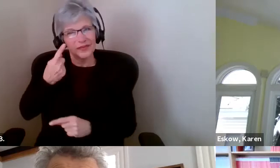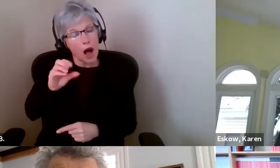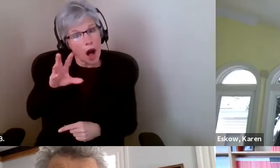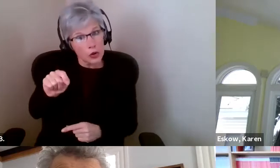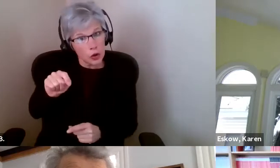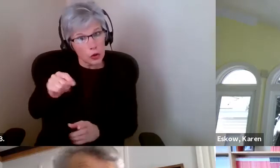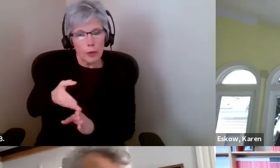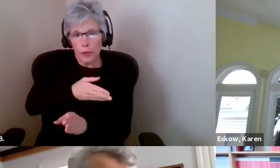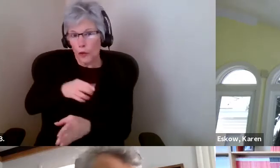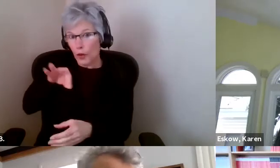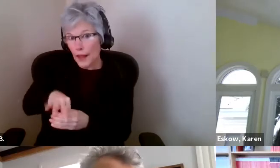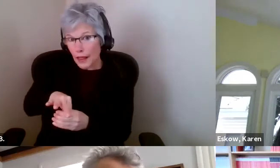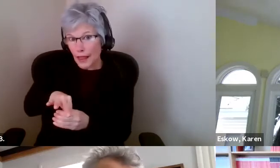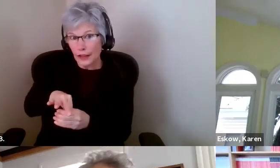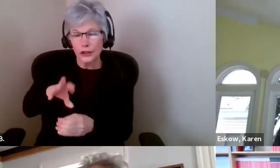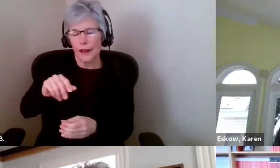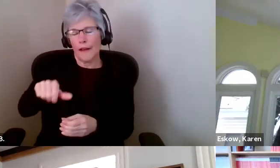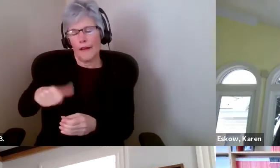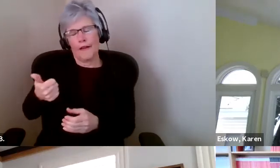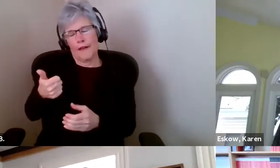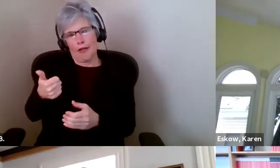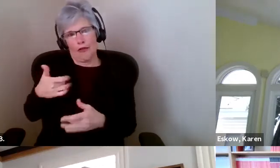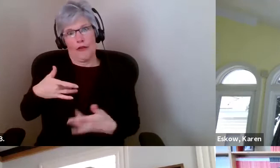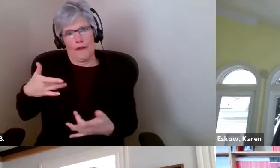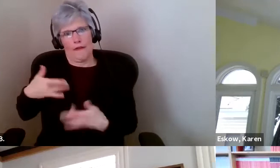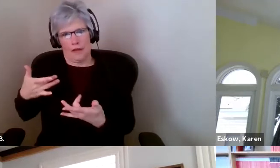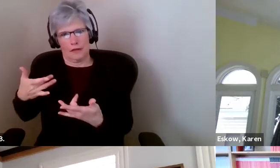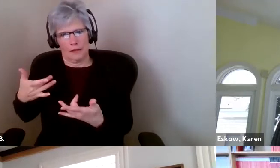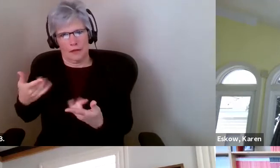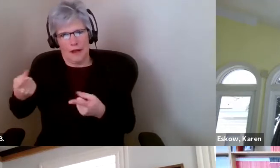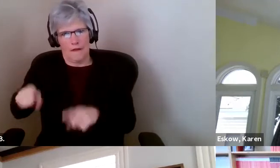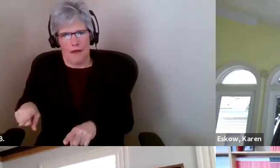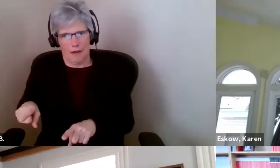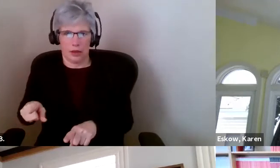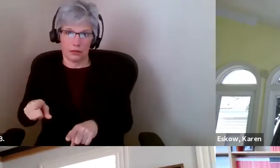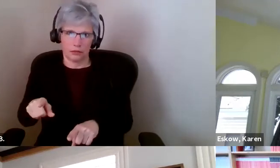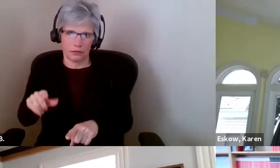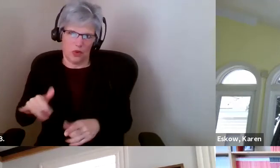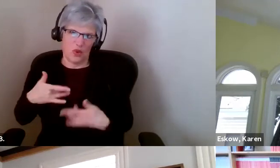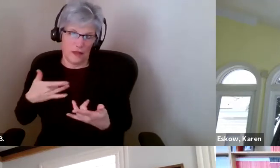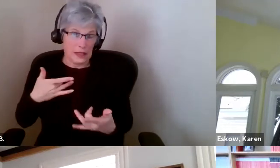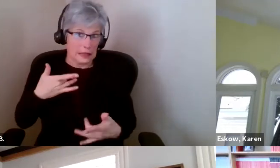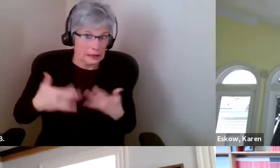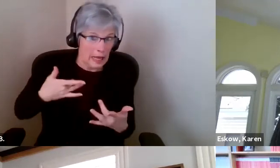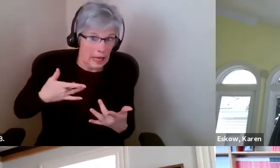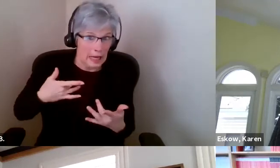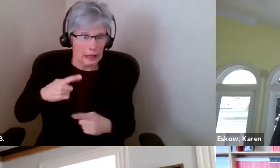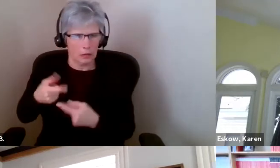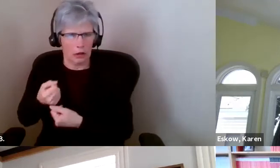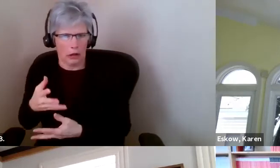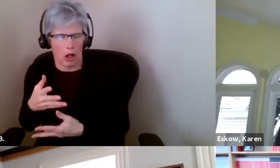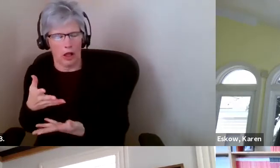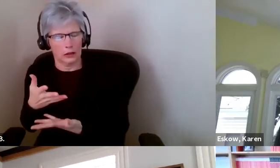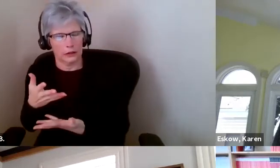that have happened since then. Exciting and troubling at the same time, right? So I decided that it would